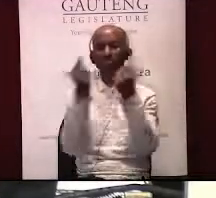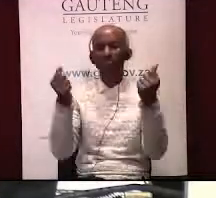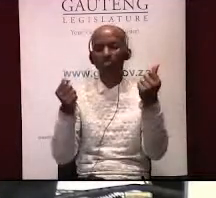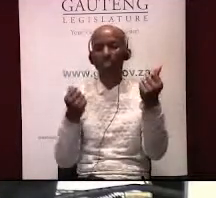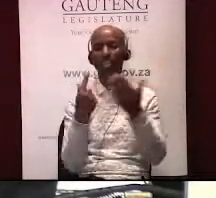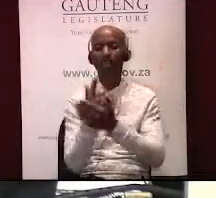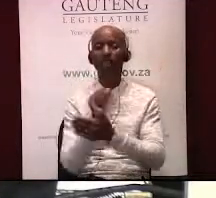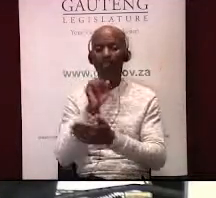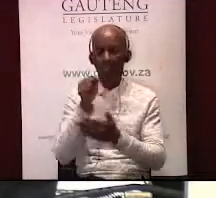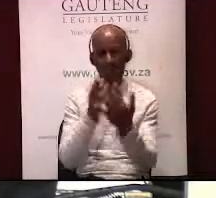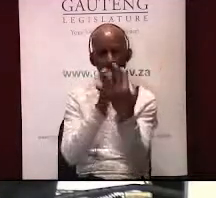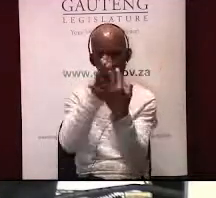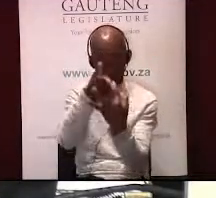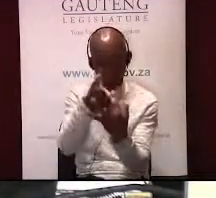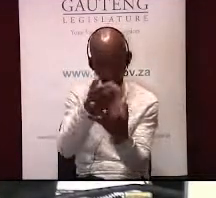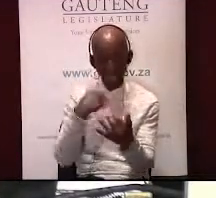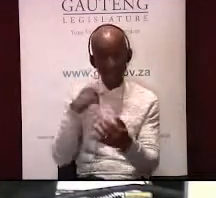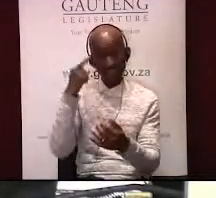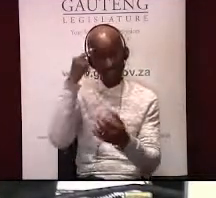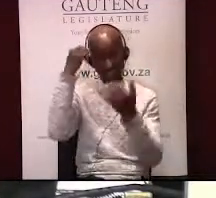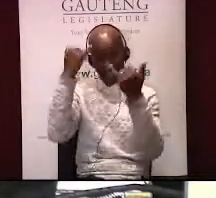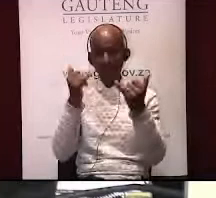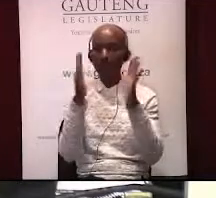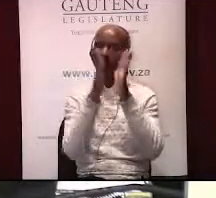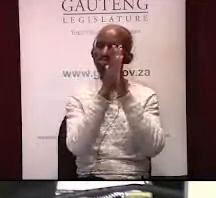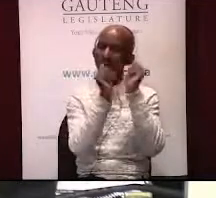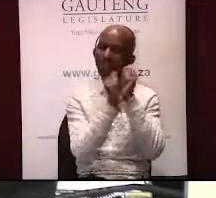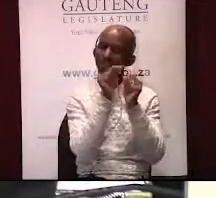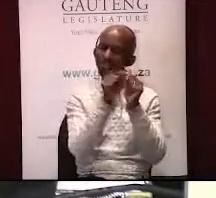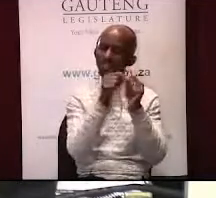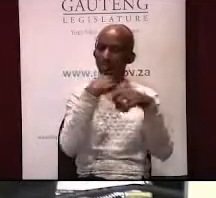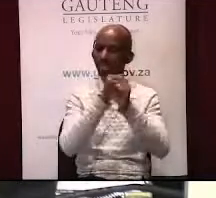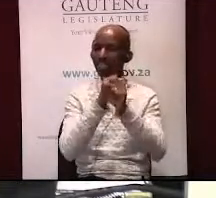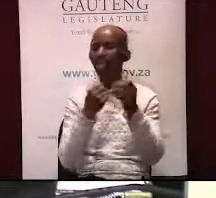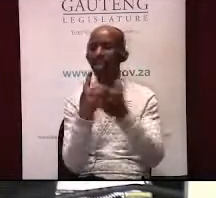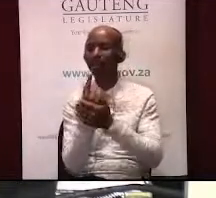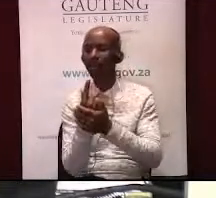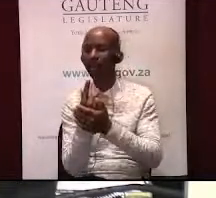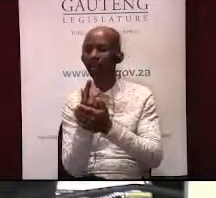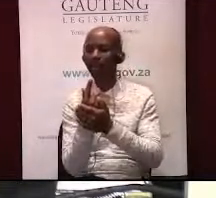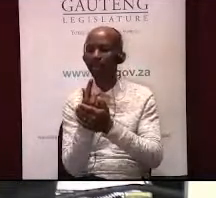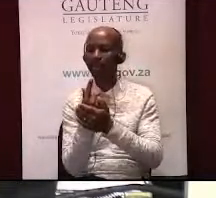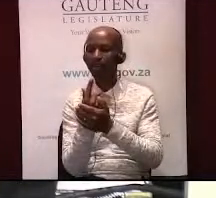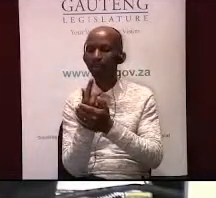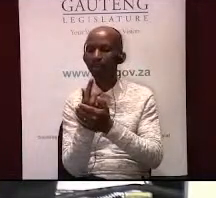been taken through. So I think the summit is scheduled to take place in